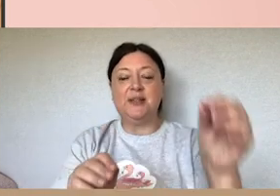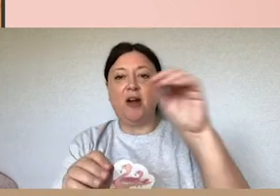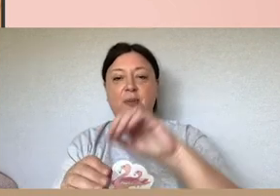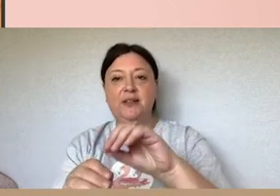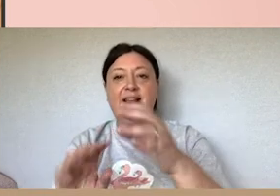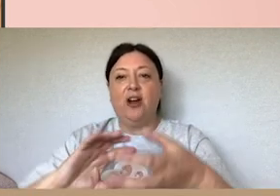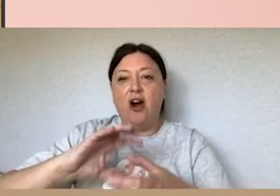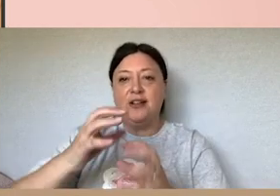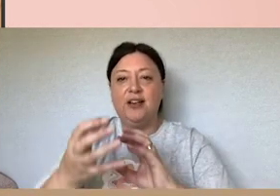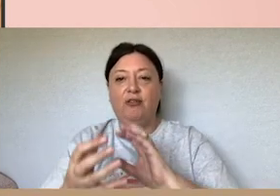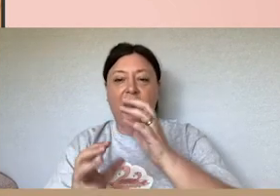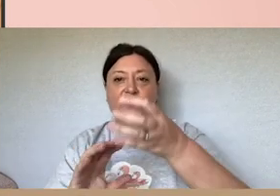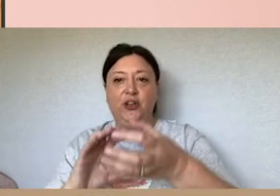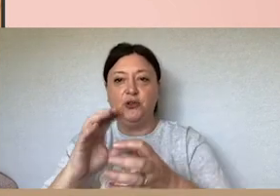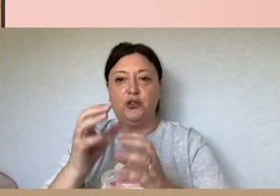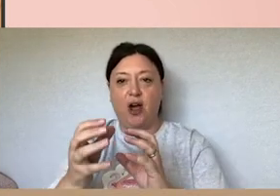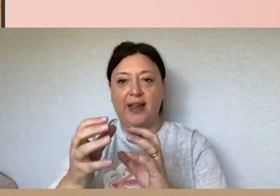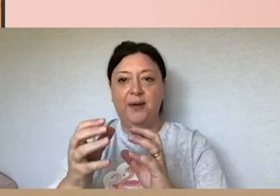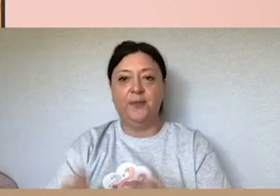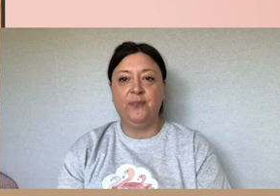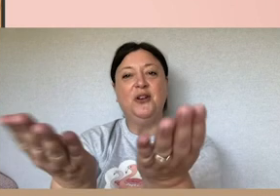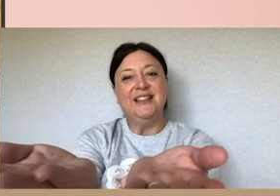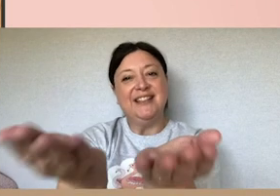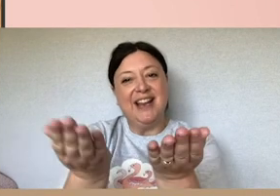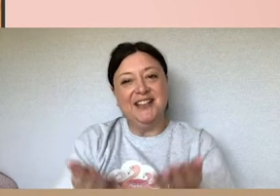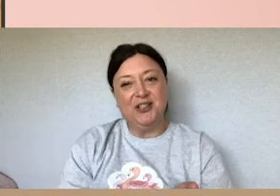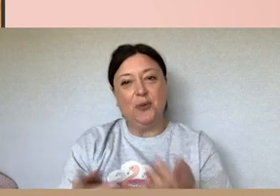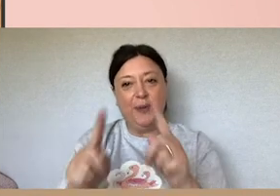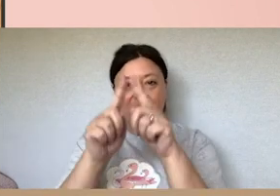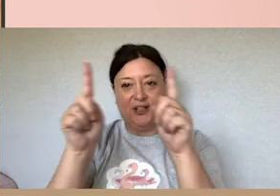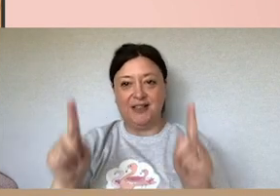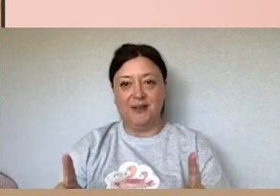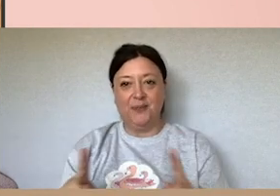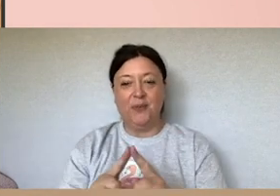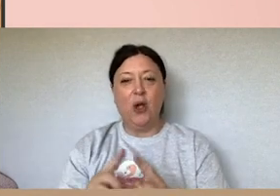this made you say hooray. We have science experiments and arts and crafts for you to try,